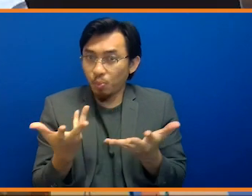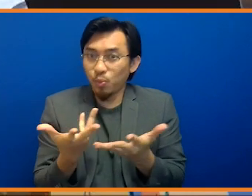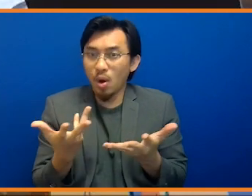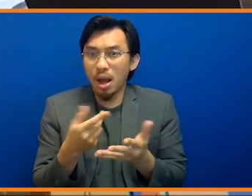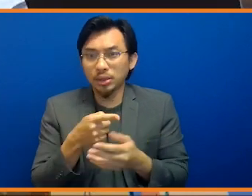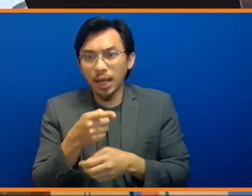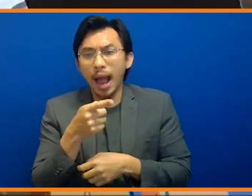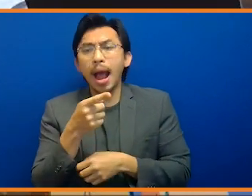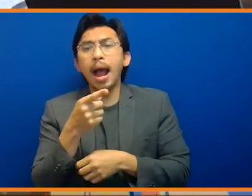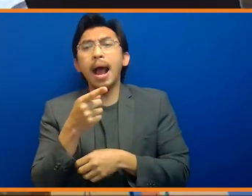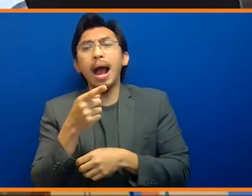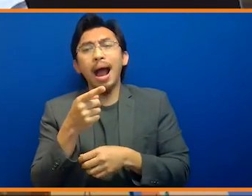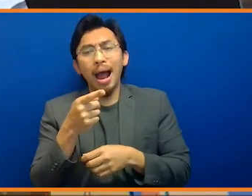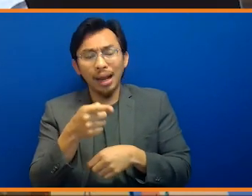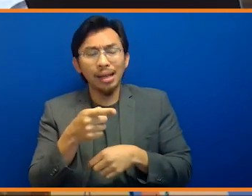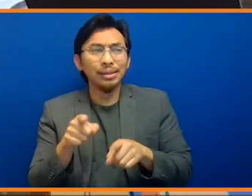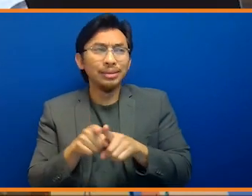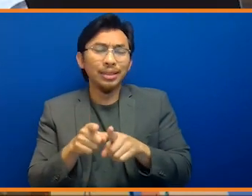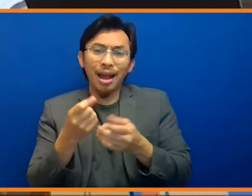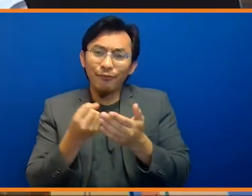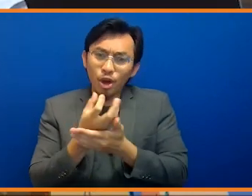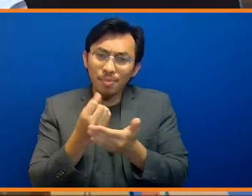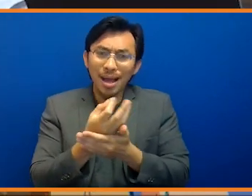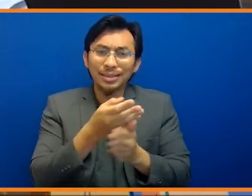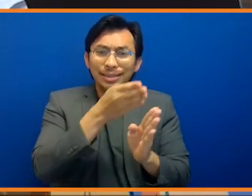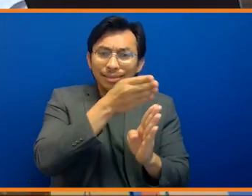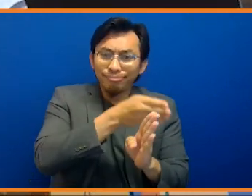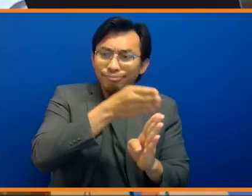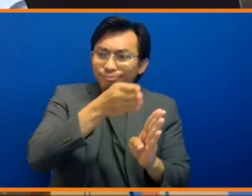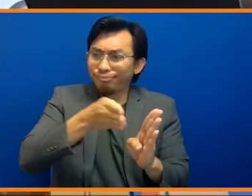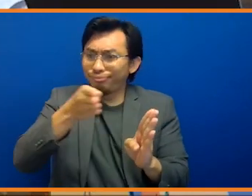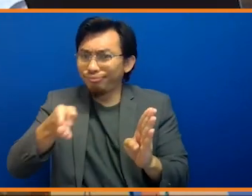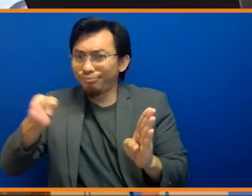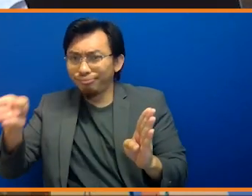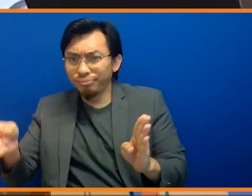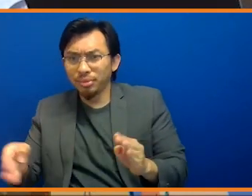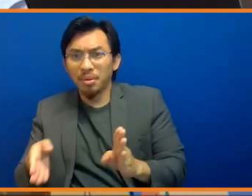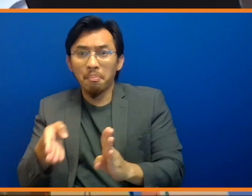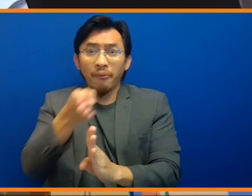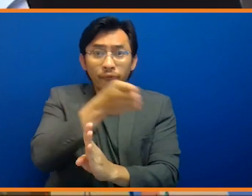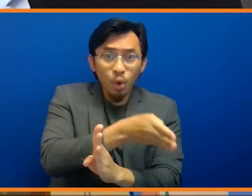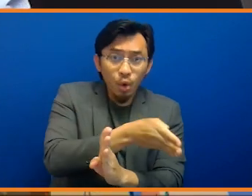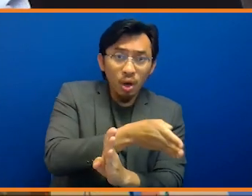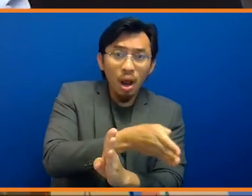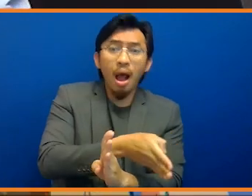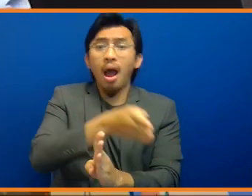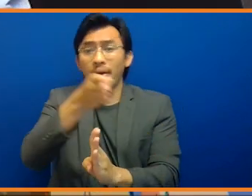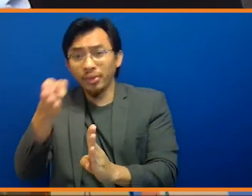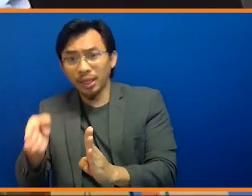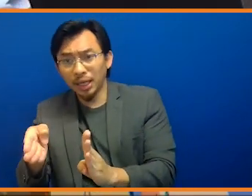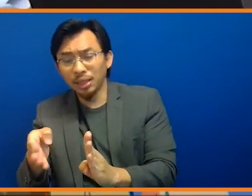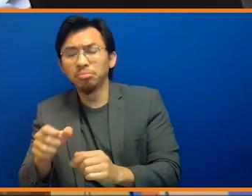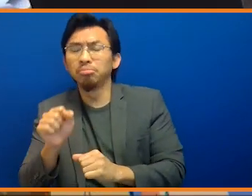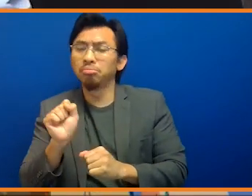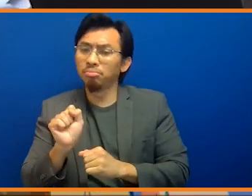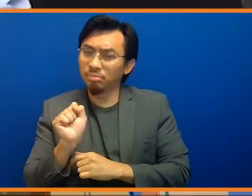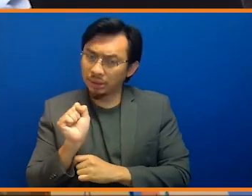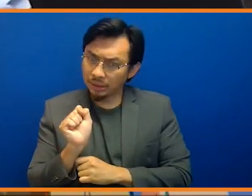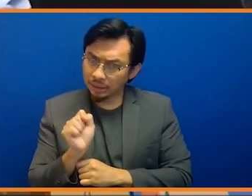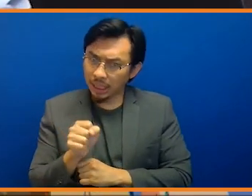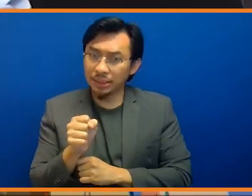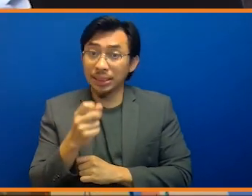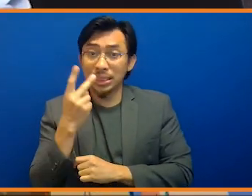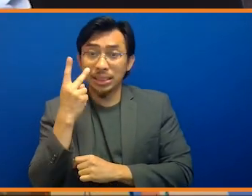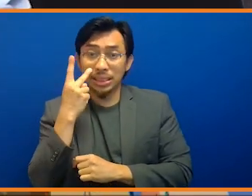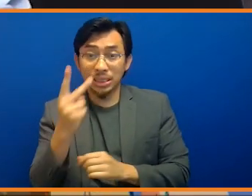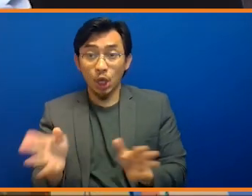comprehensive information like timeline and also before, during, and after. And of course,